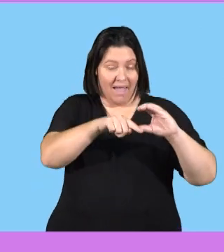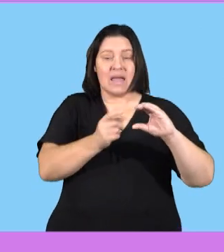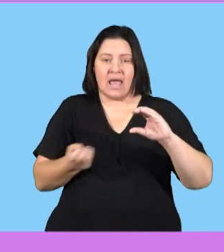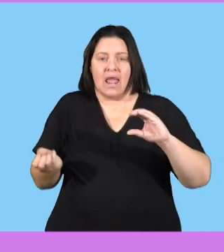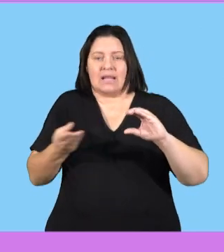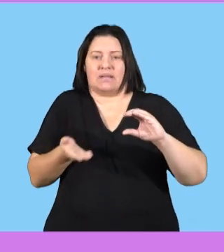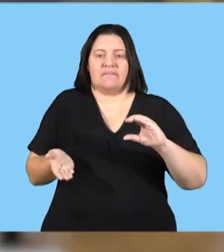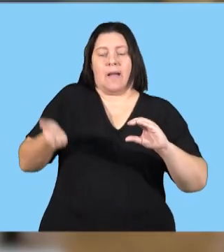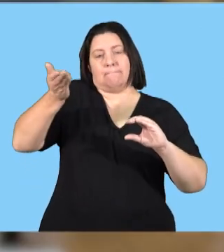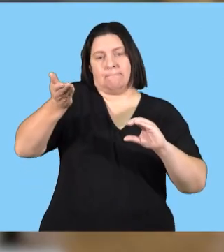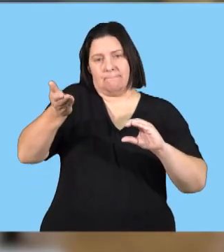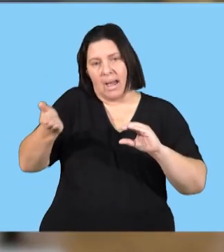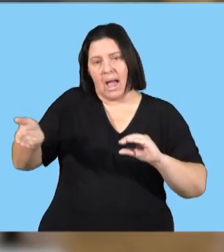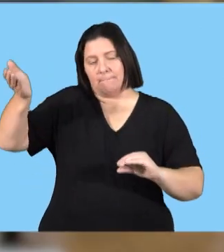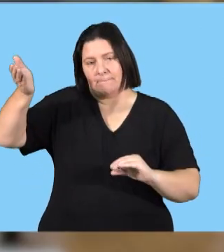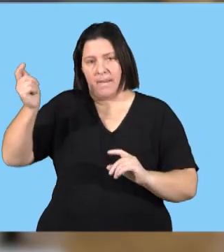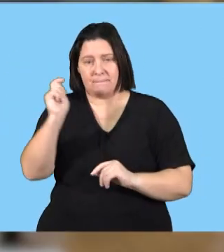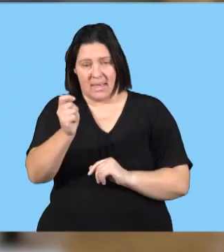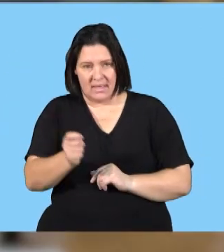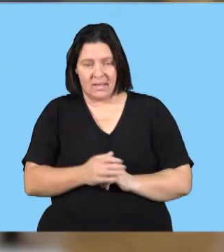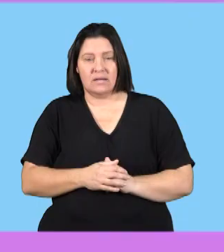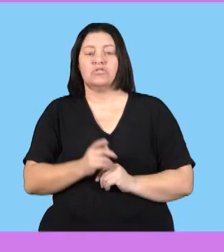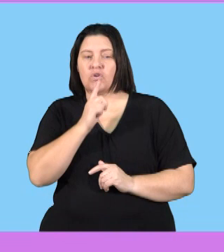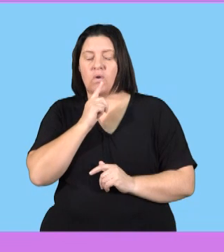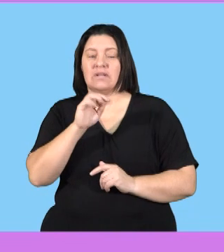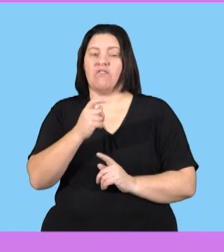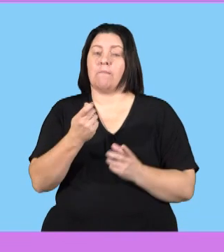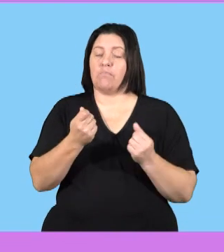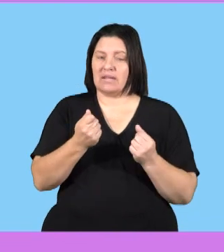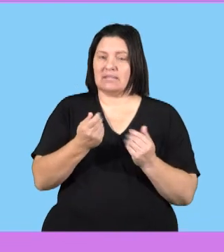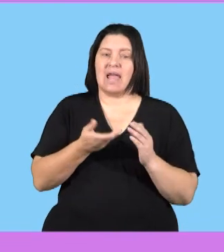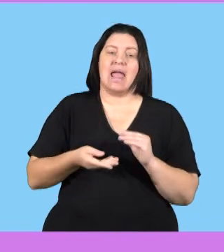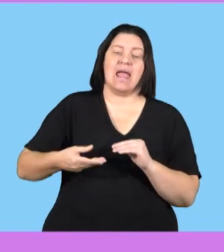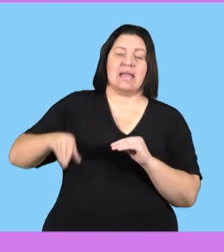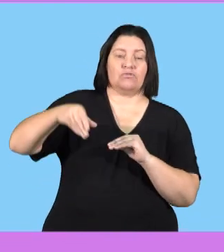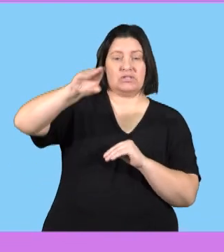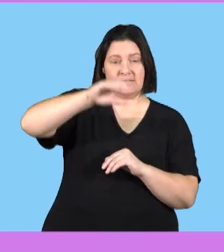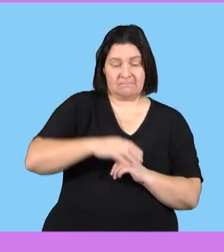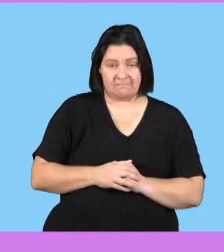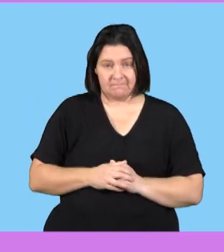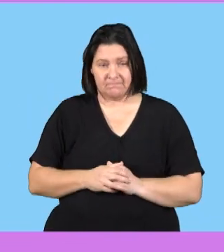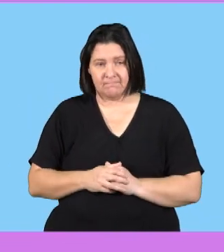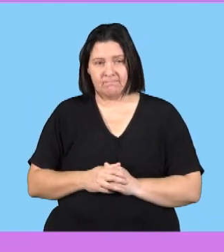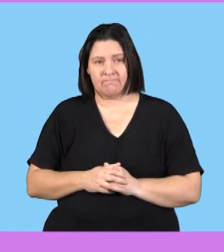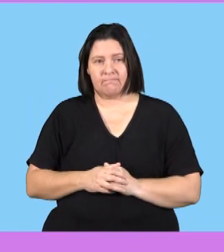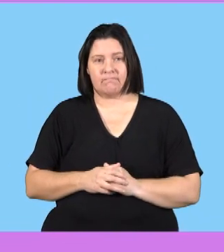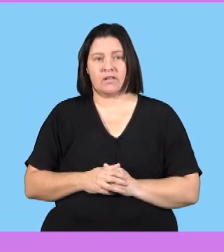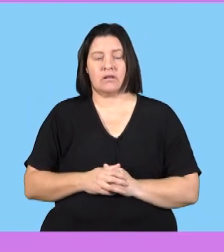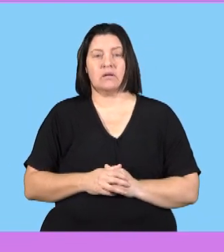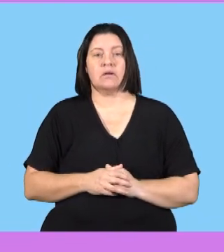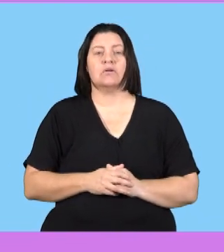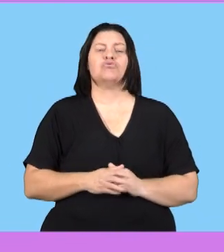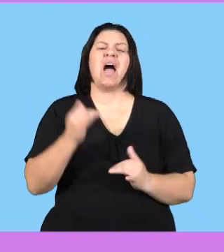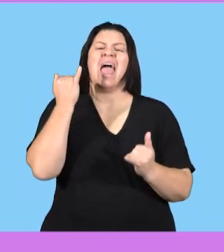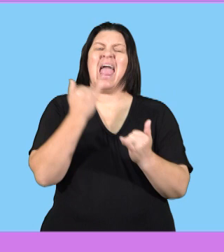we use, the more we end up paying. And we are saying that the tariff, the price, it increases. Okay.